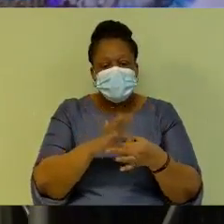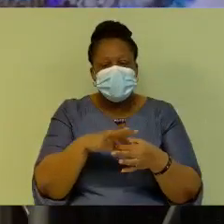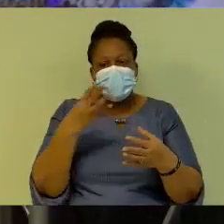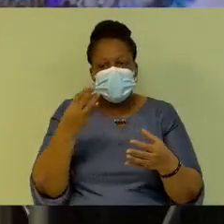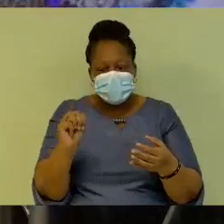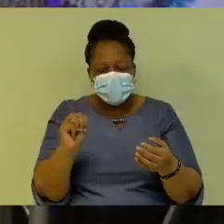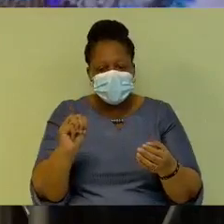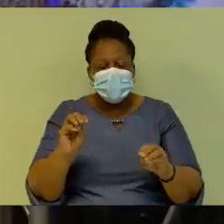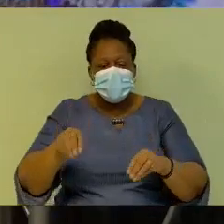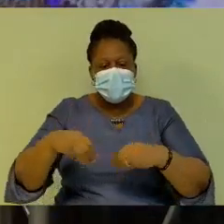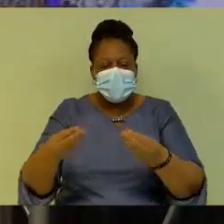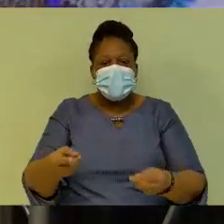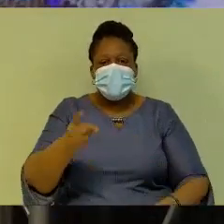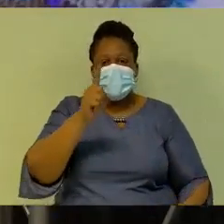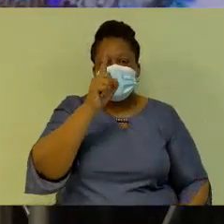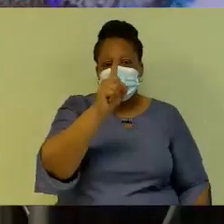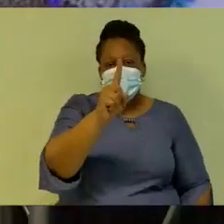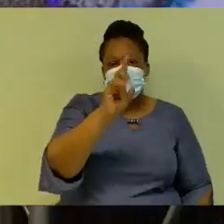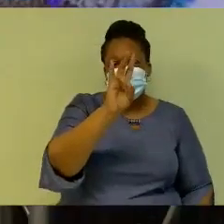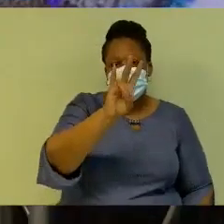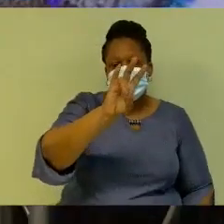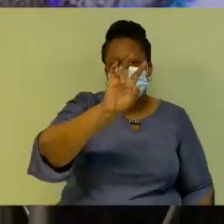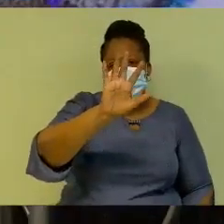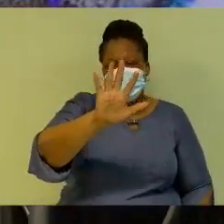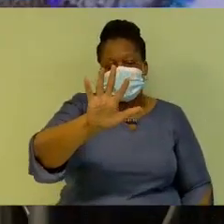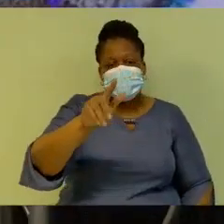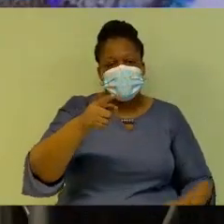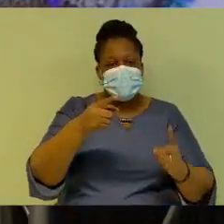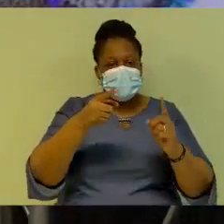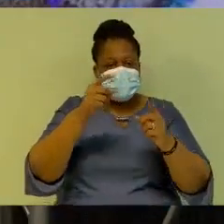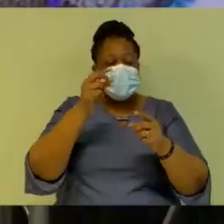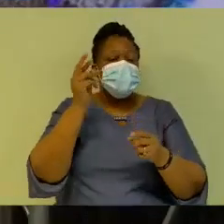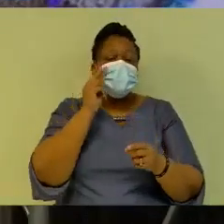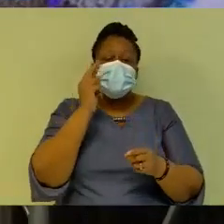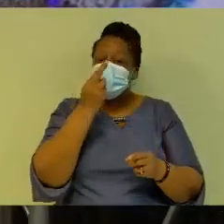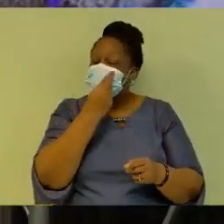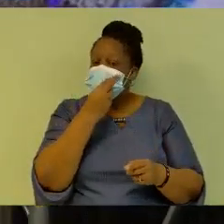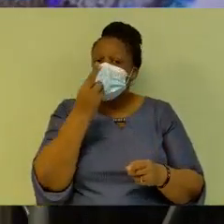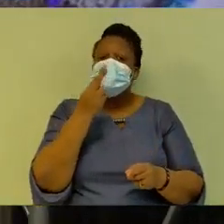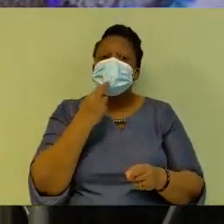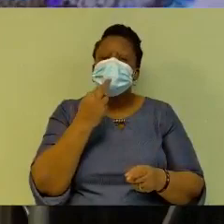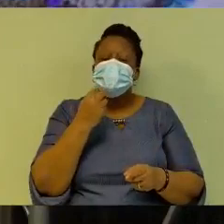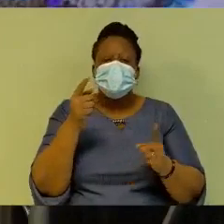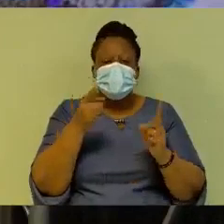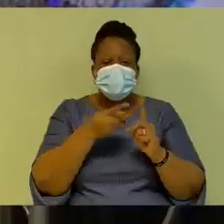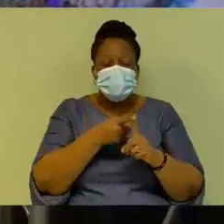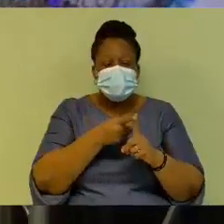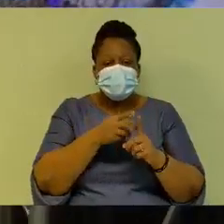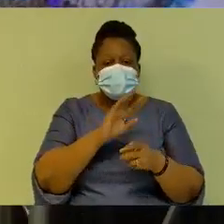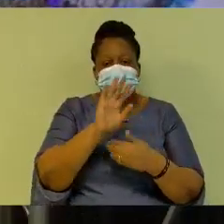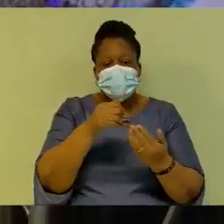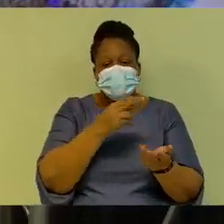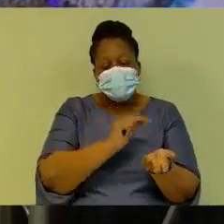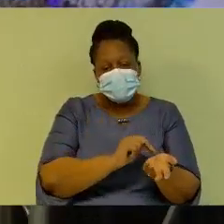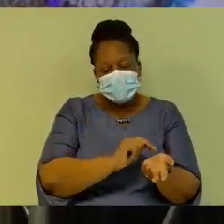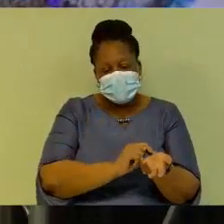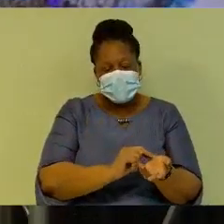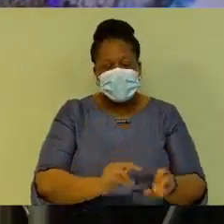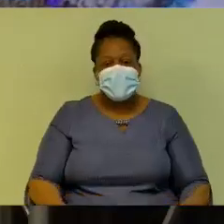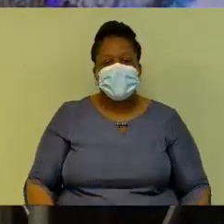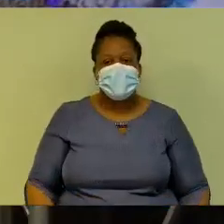of 175 red roses to the nurses. I would like to read the following.